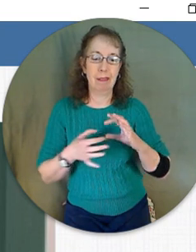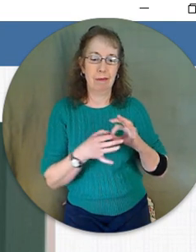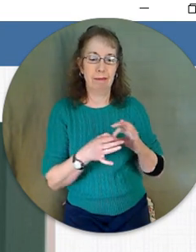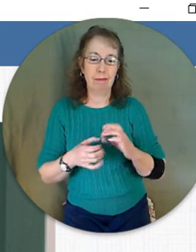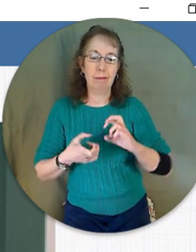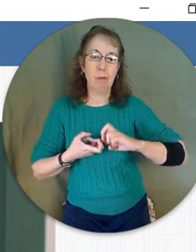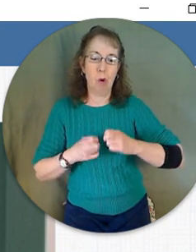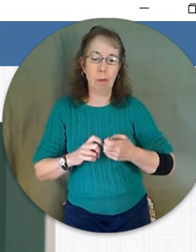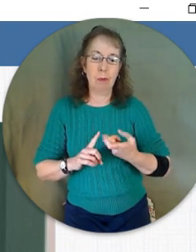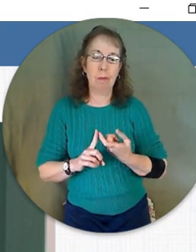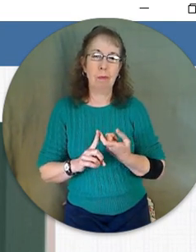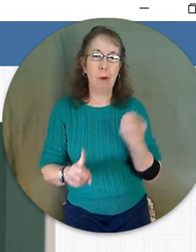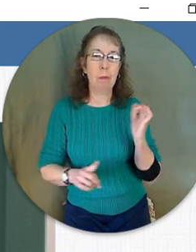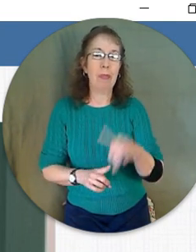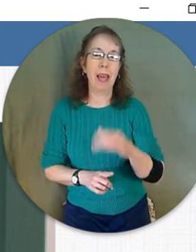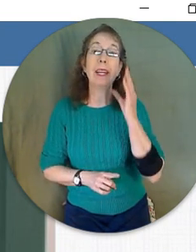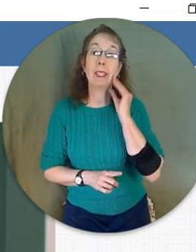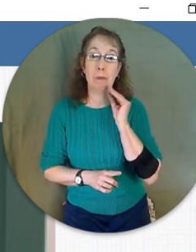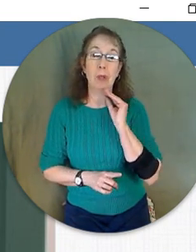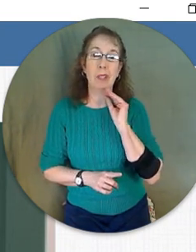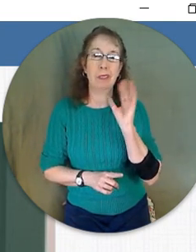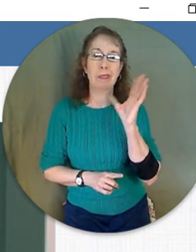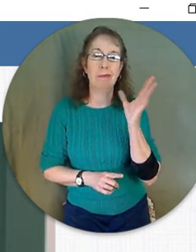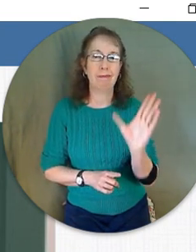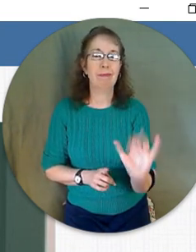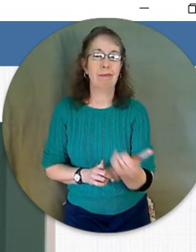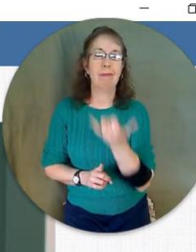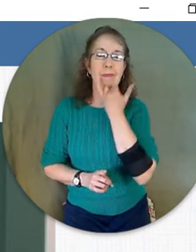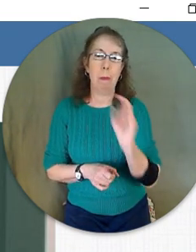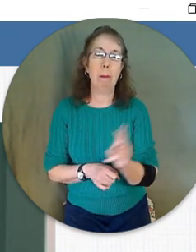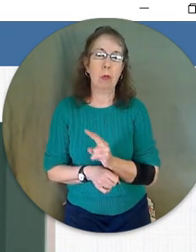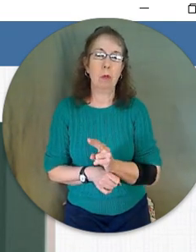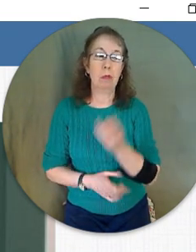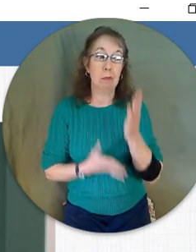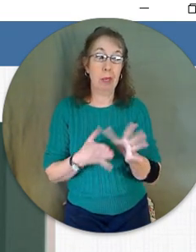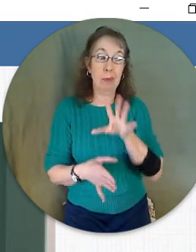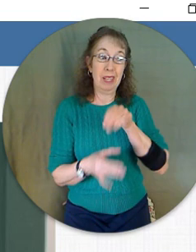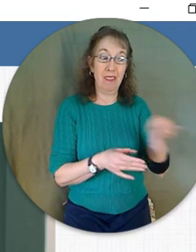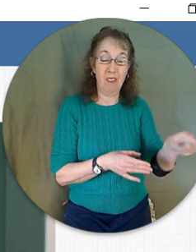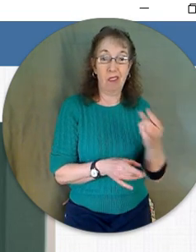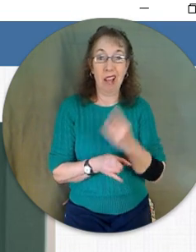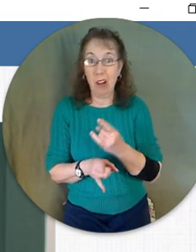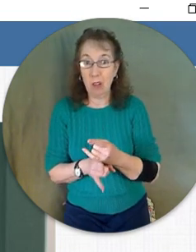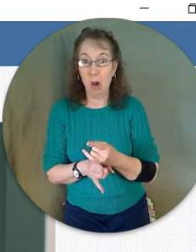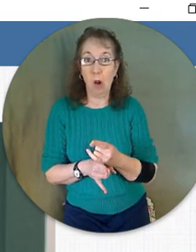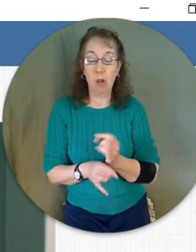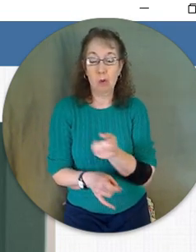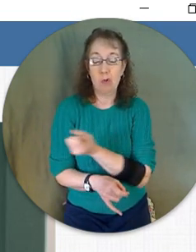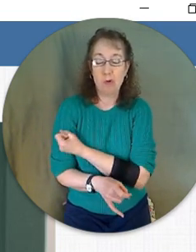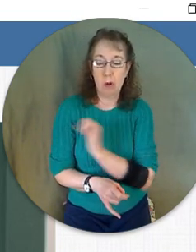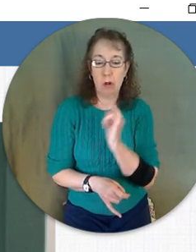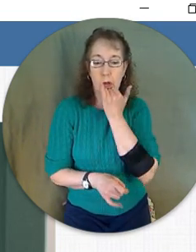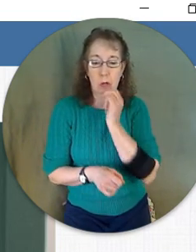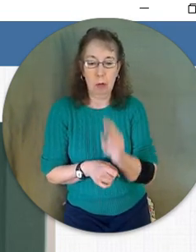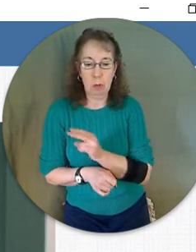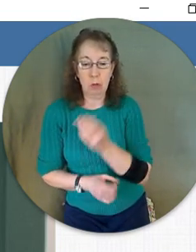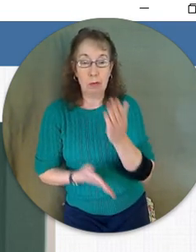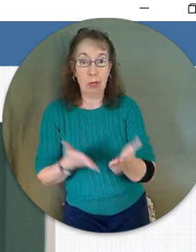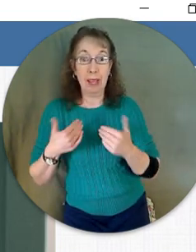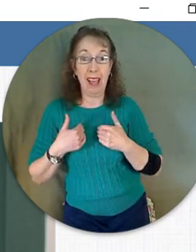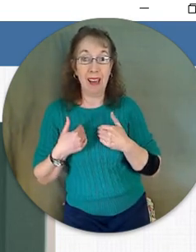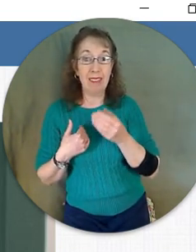because of this experience. They may get involved in alcohol or drug abuse and also possibly have eating